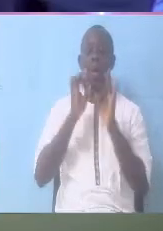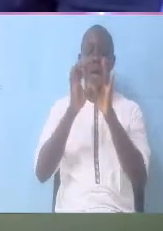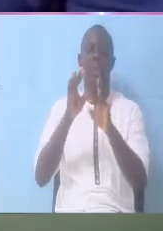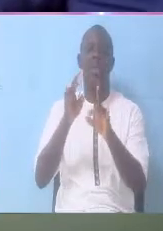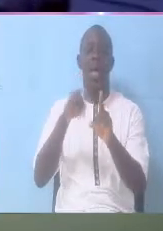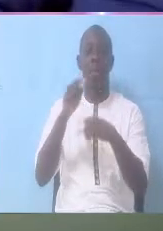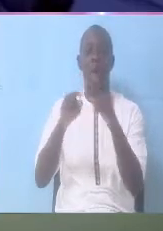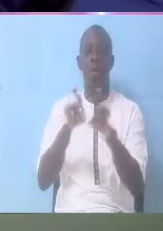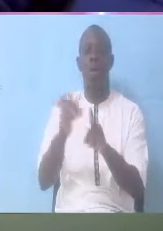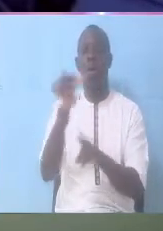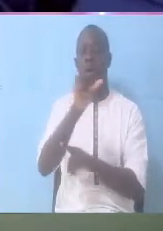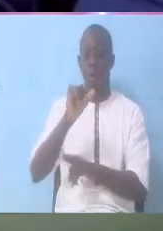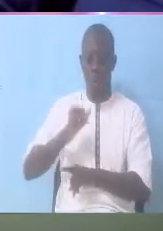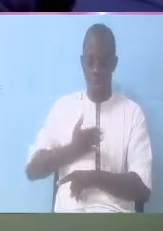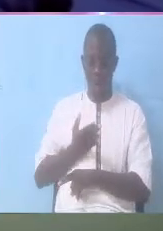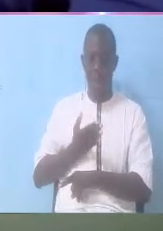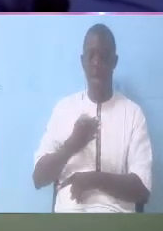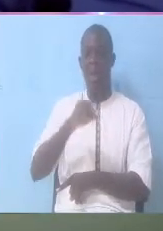Hart